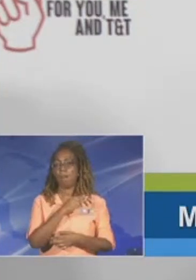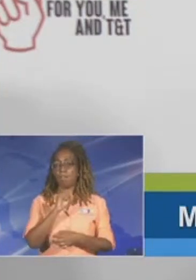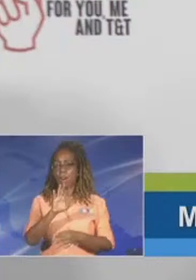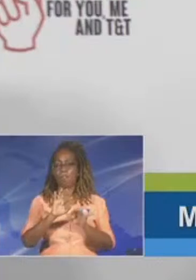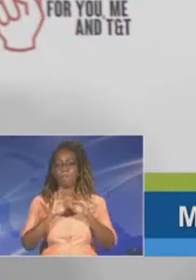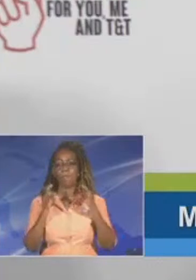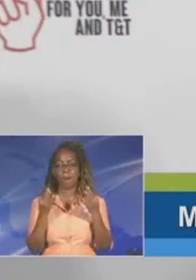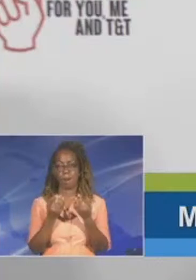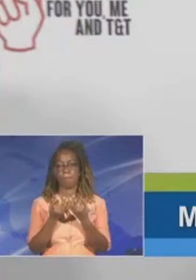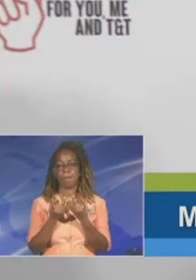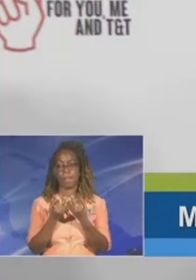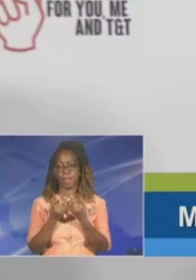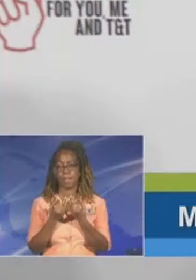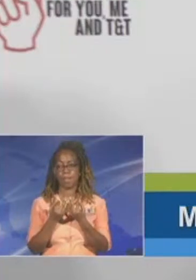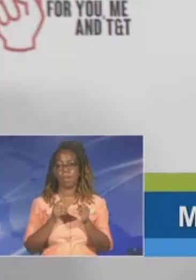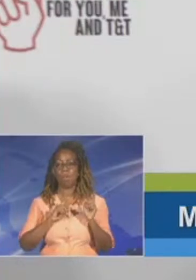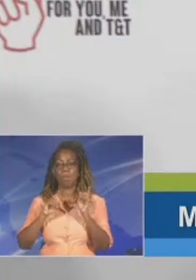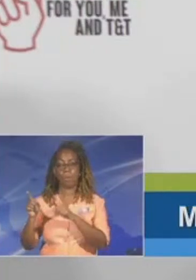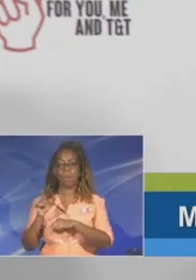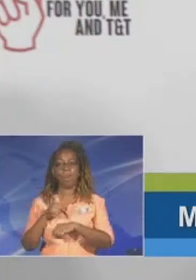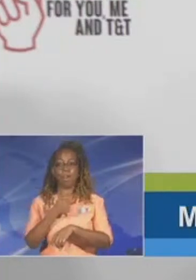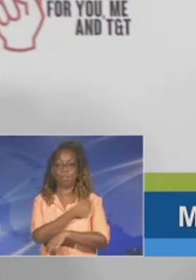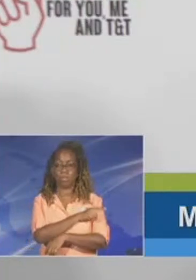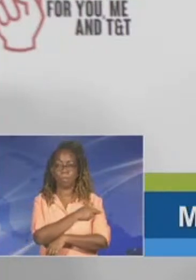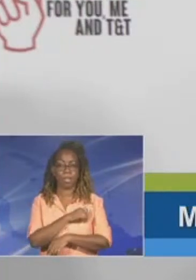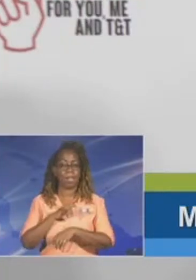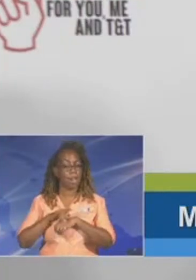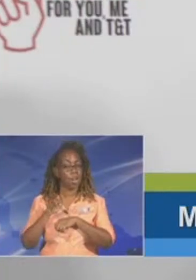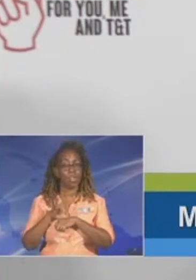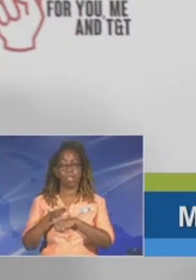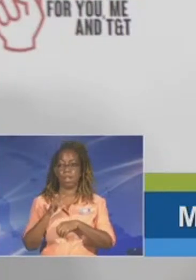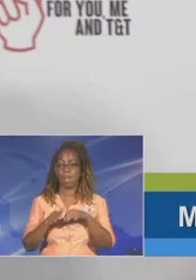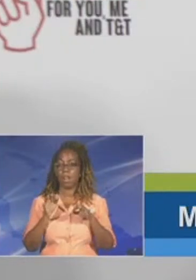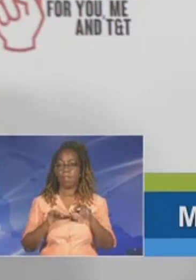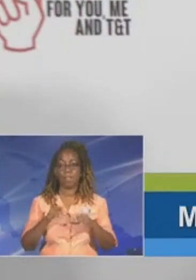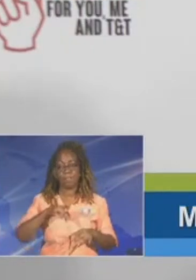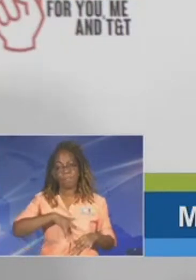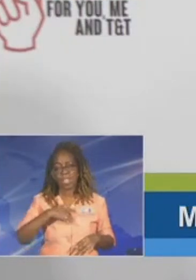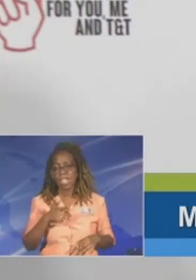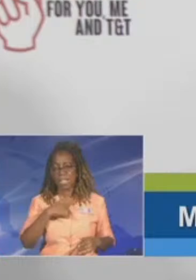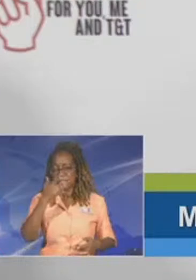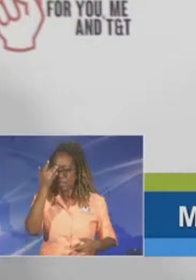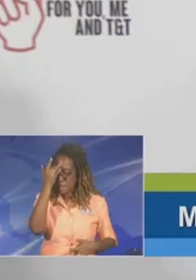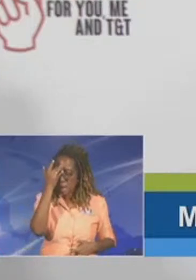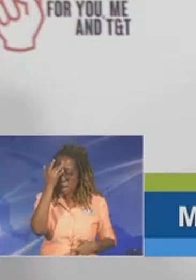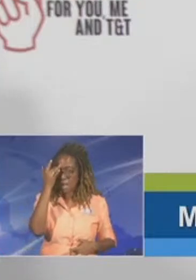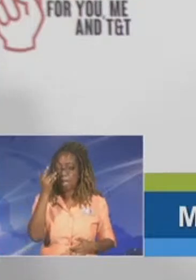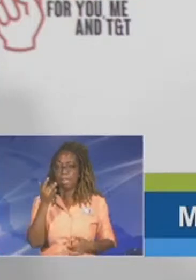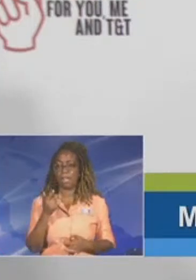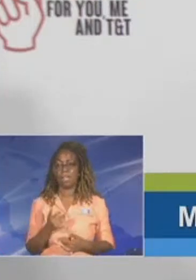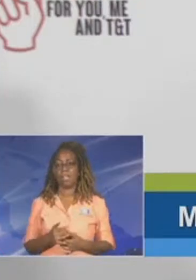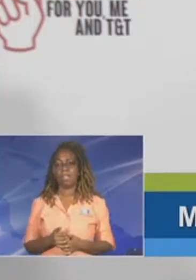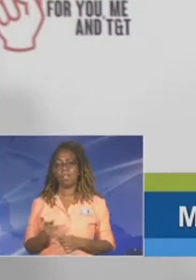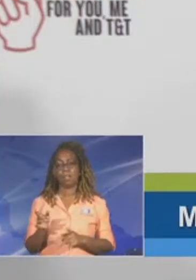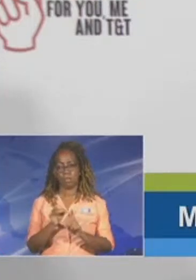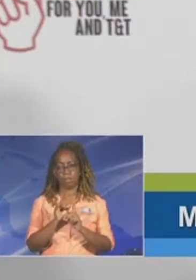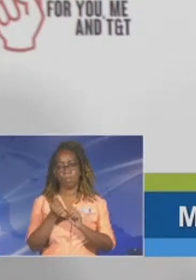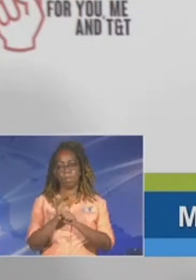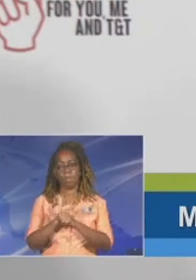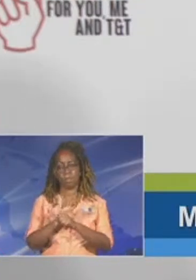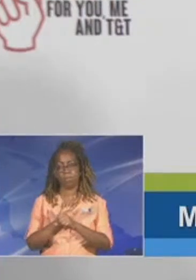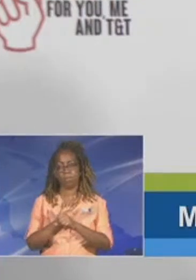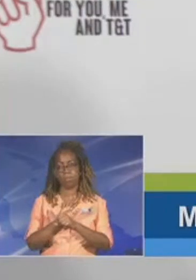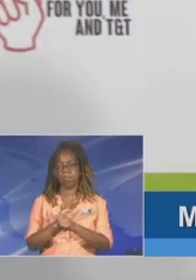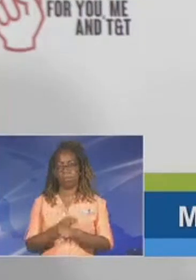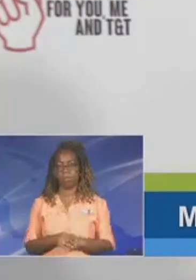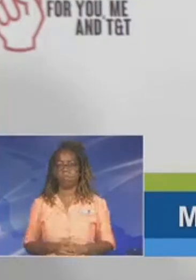by seeking medical attention early if they have signs of COVID-19 or they are